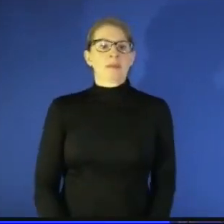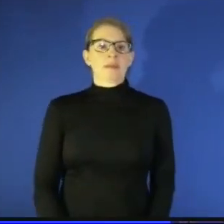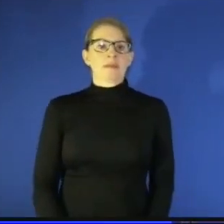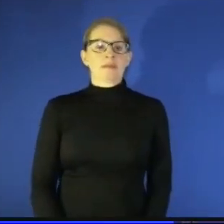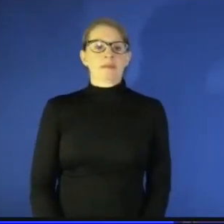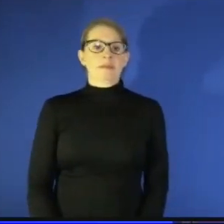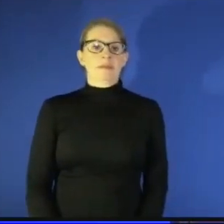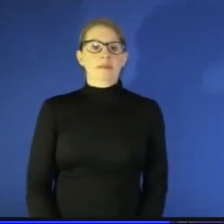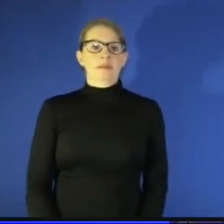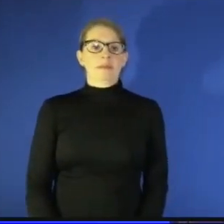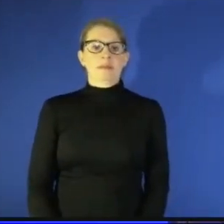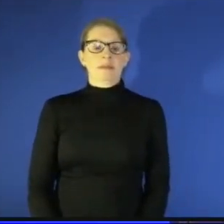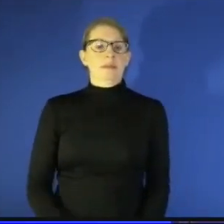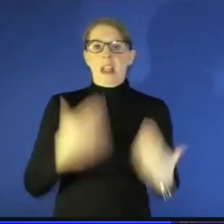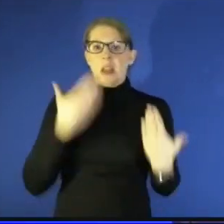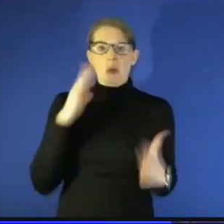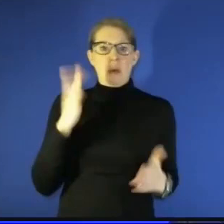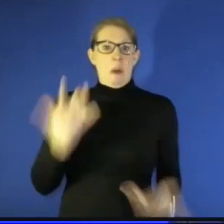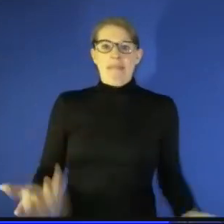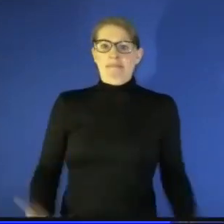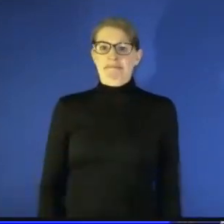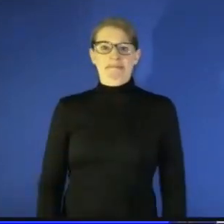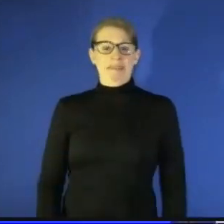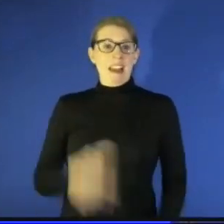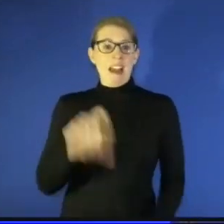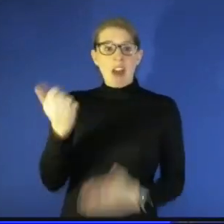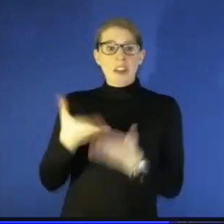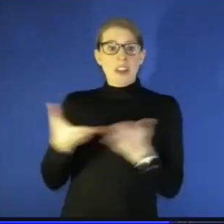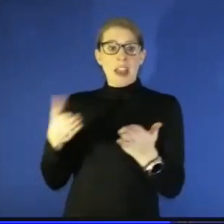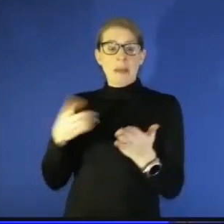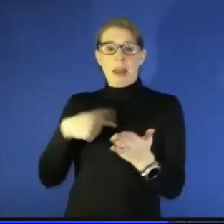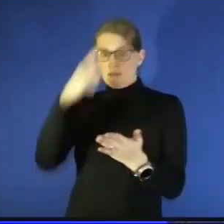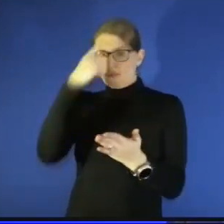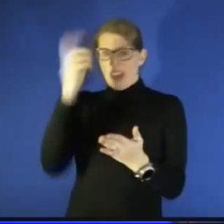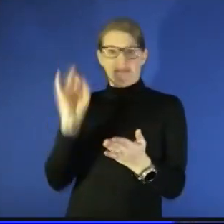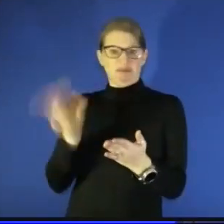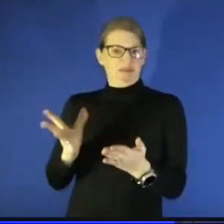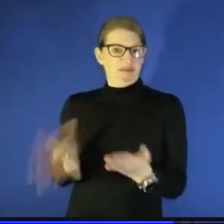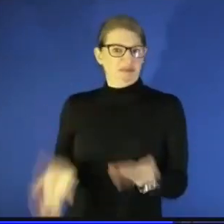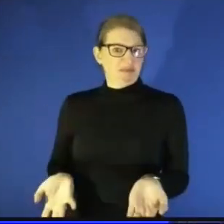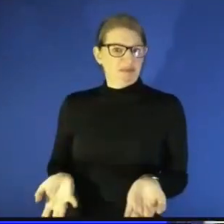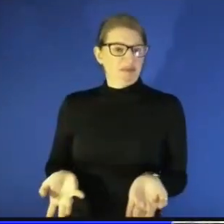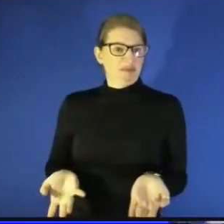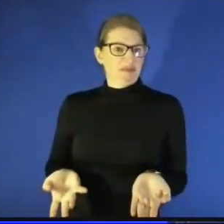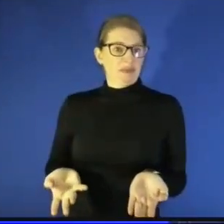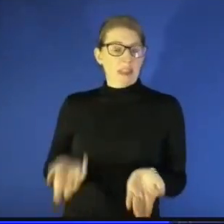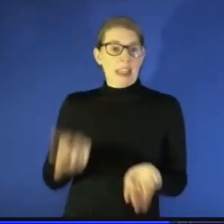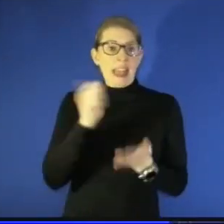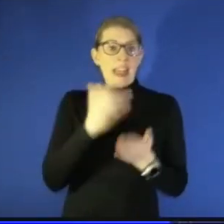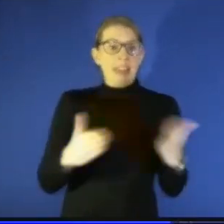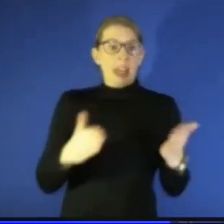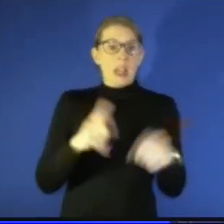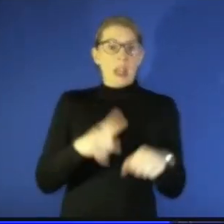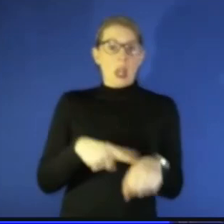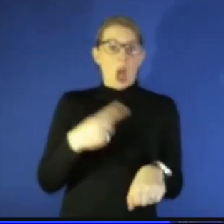know why that is. Other things my brain is terrible at. Anything that takes